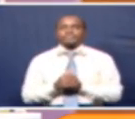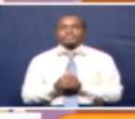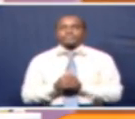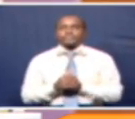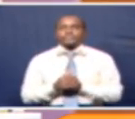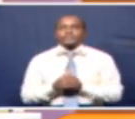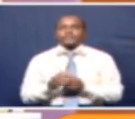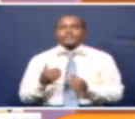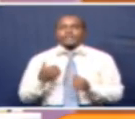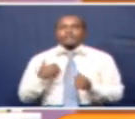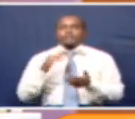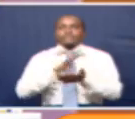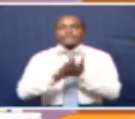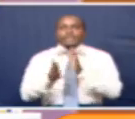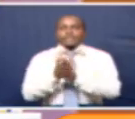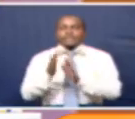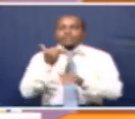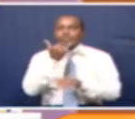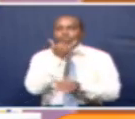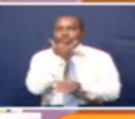nothing wrong with mourning